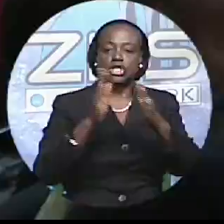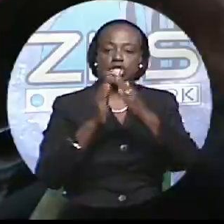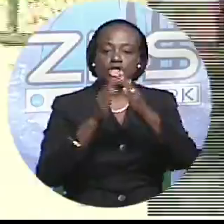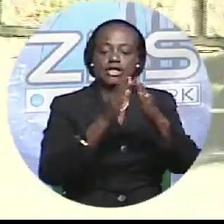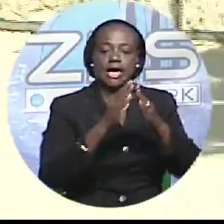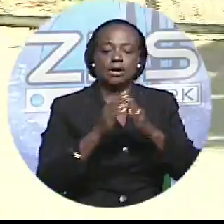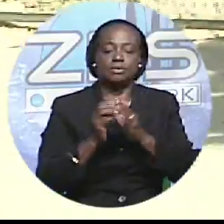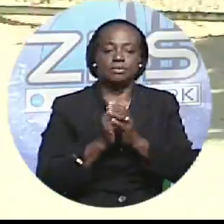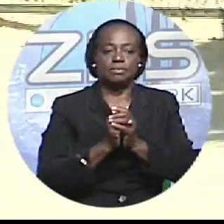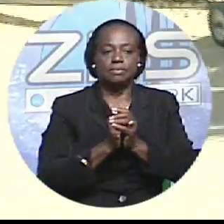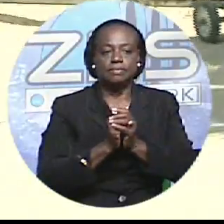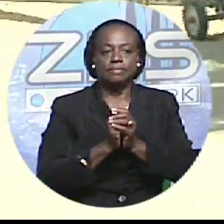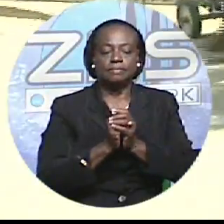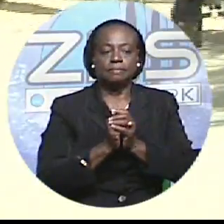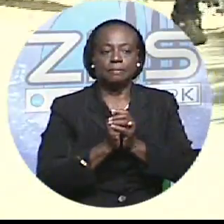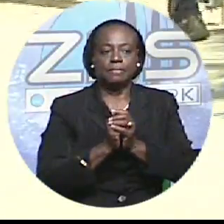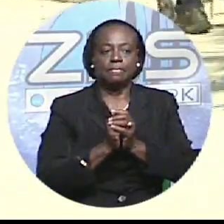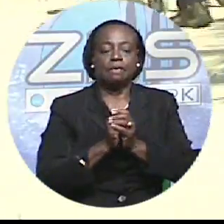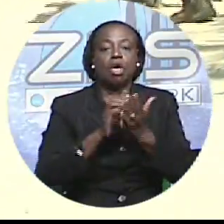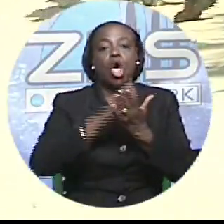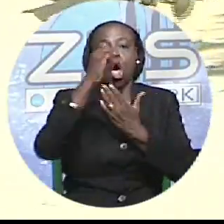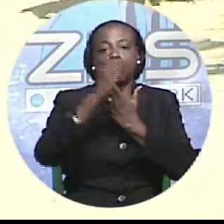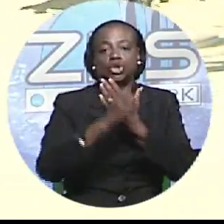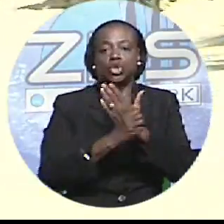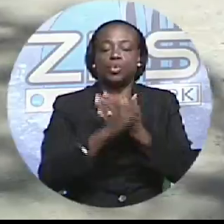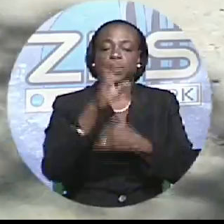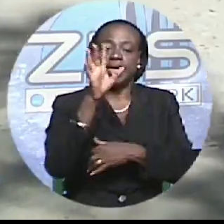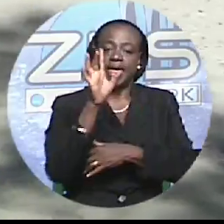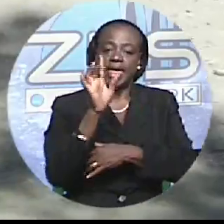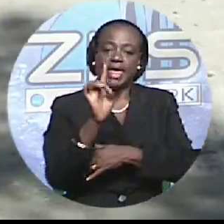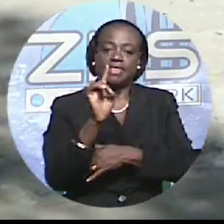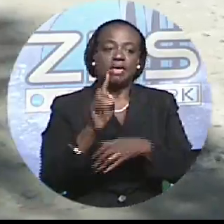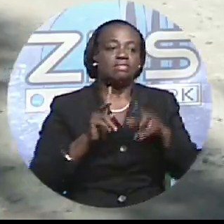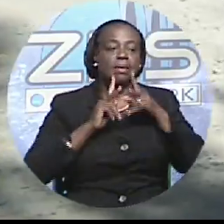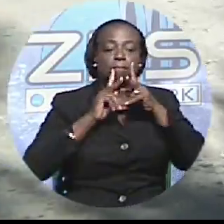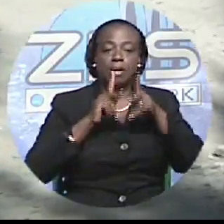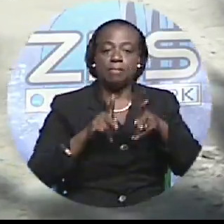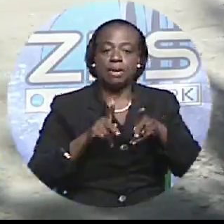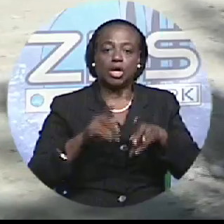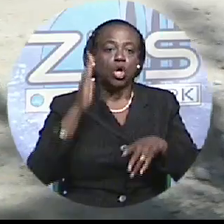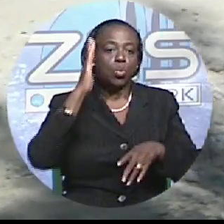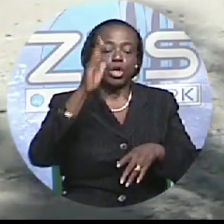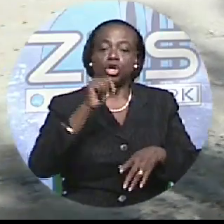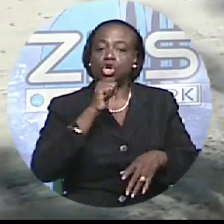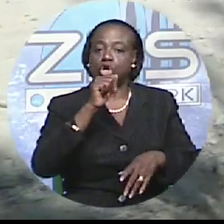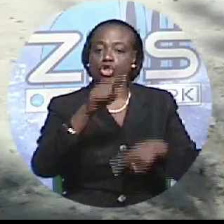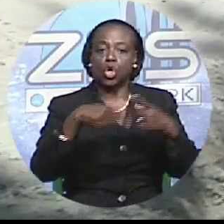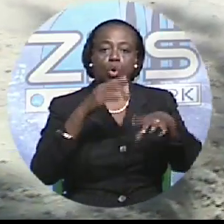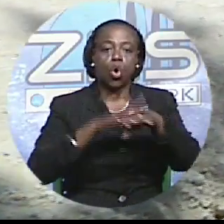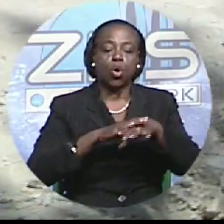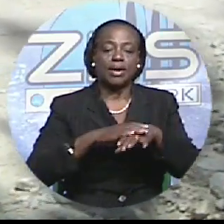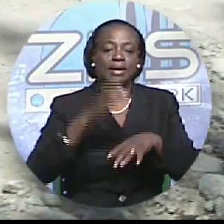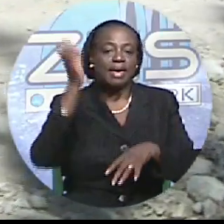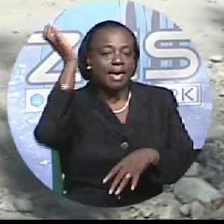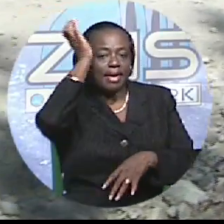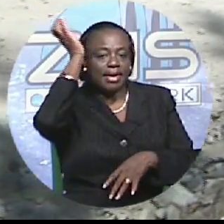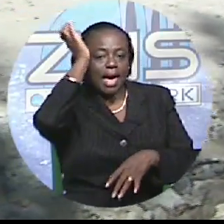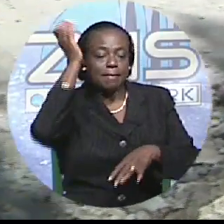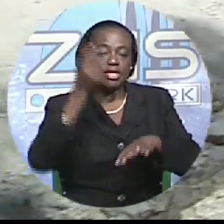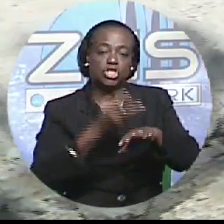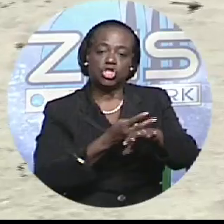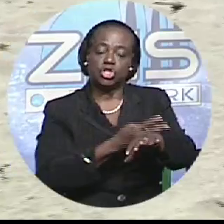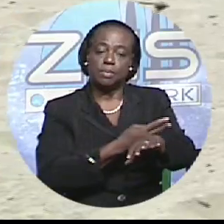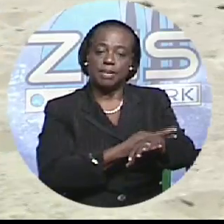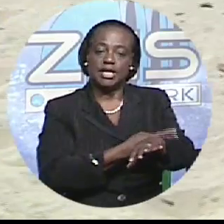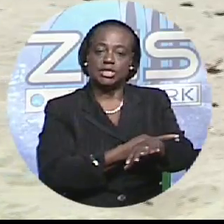Gibson. As of October 8th, the public will no longer be able to access Cabbage Beach along property previously